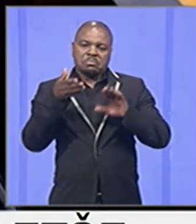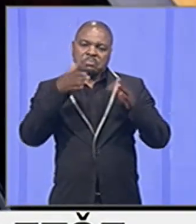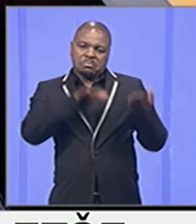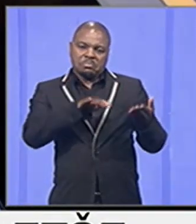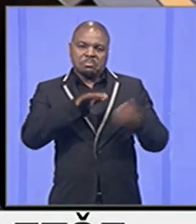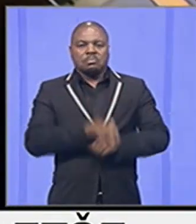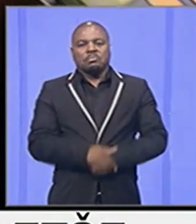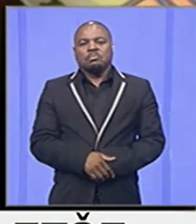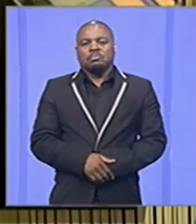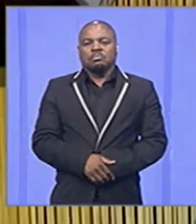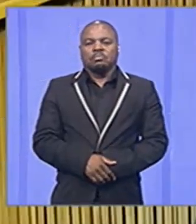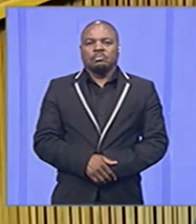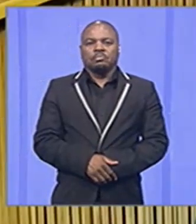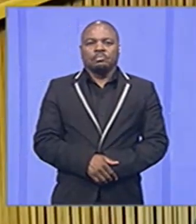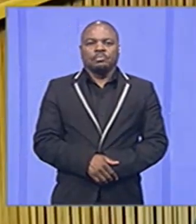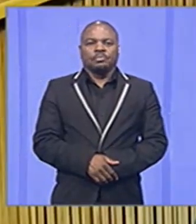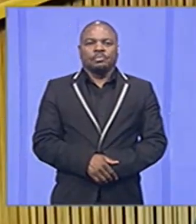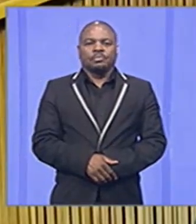bogolo.